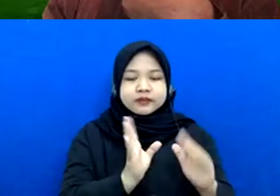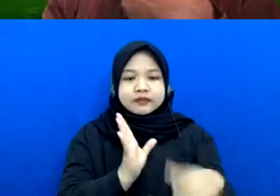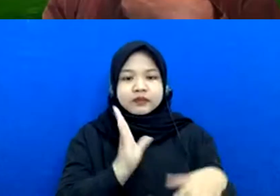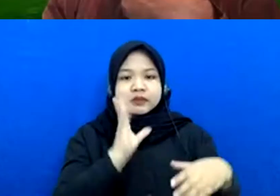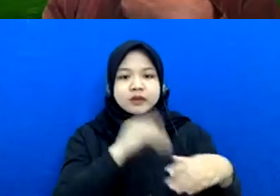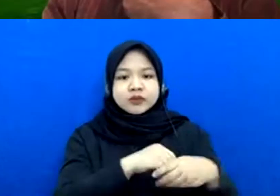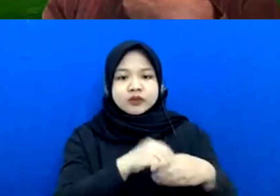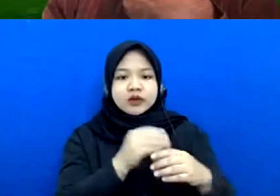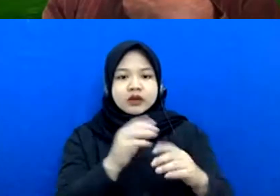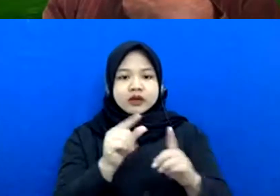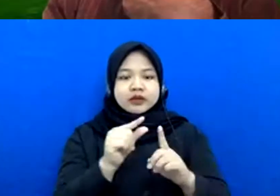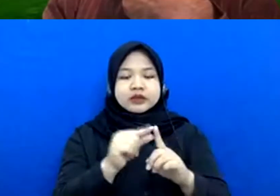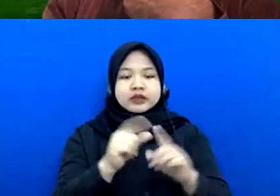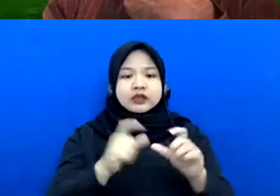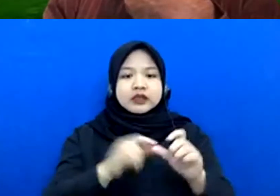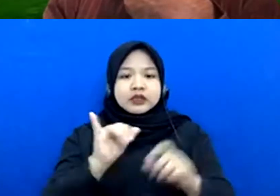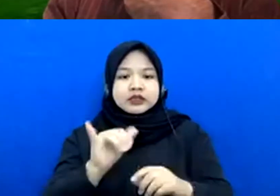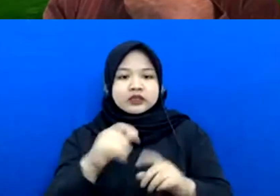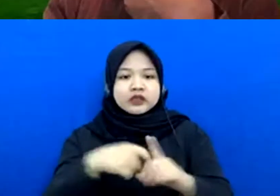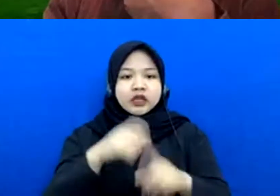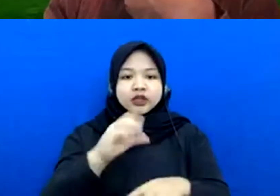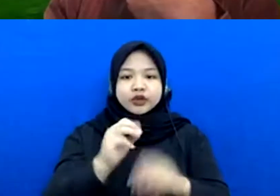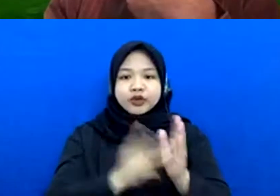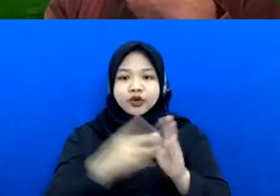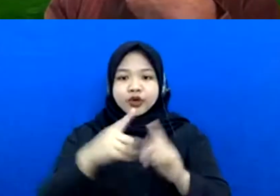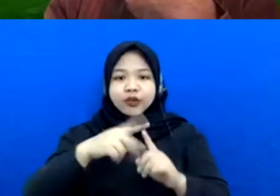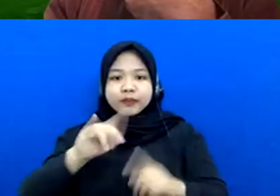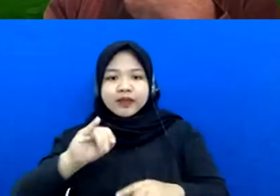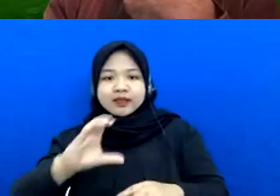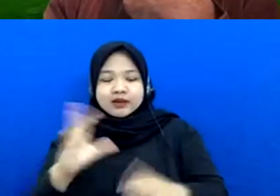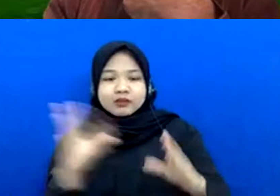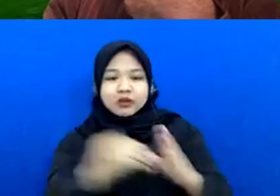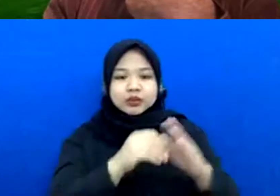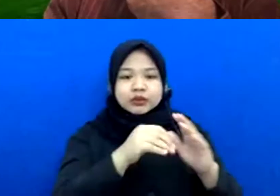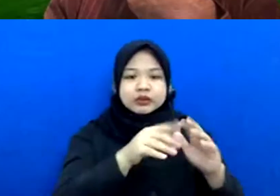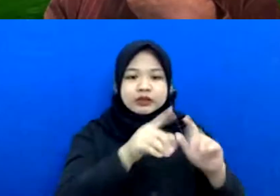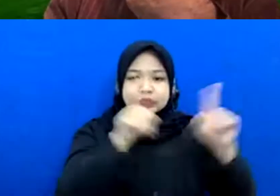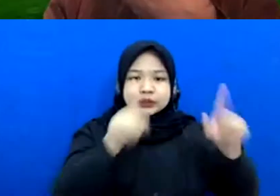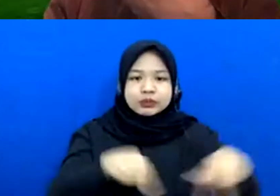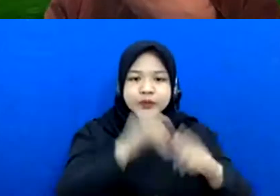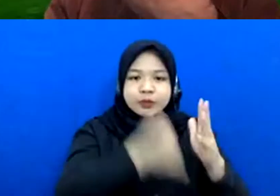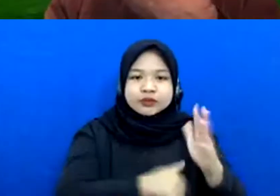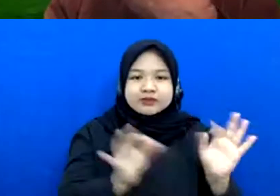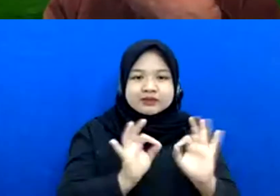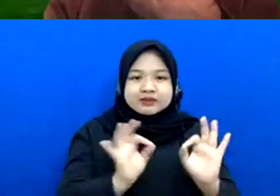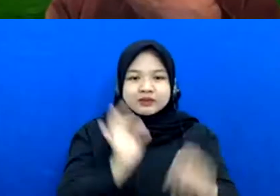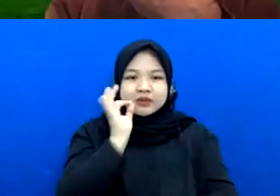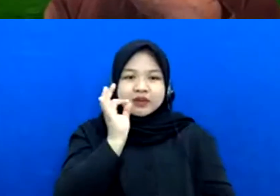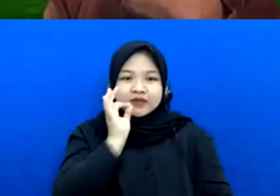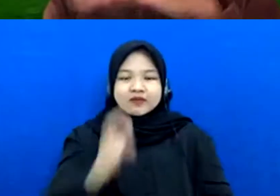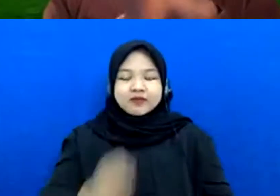psychometric instrument of CCR instrument in our proposal. I'm sorry. Okay. Yeah, that's